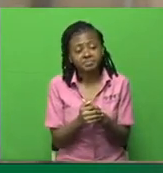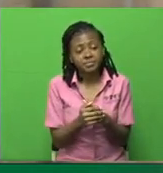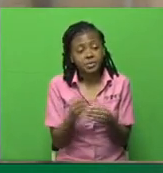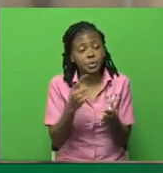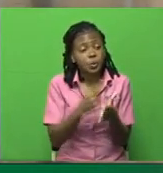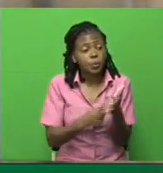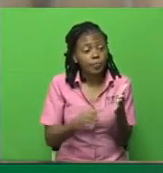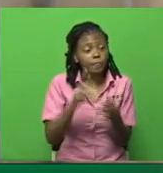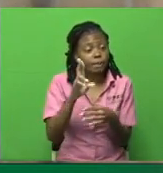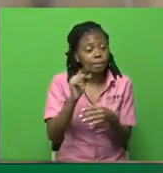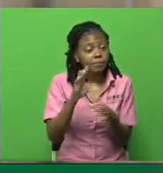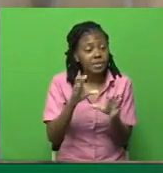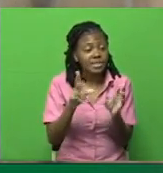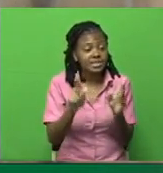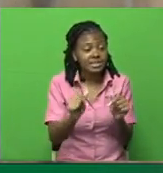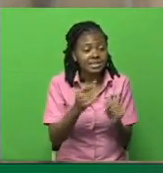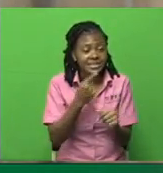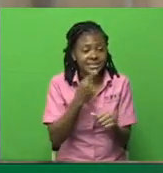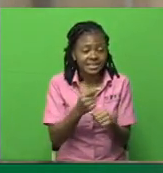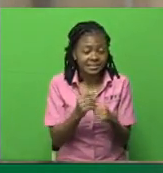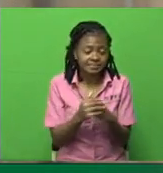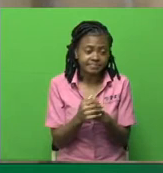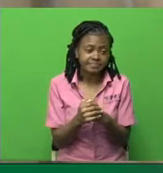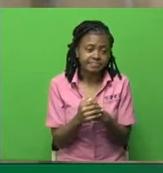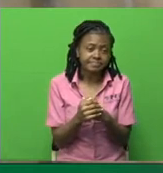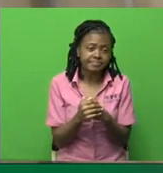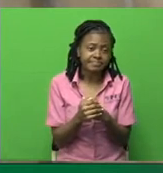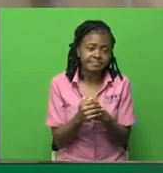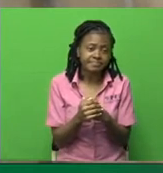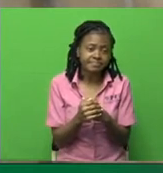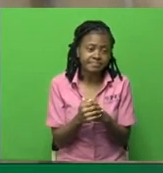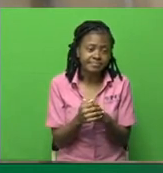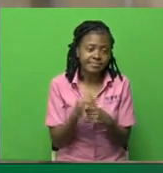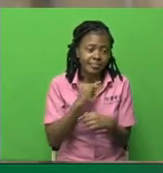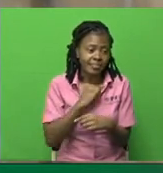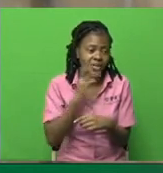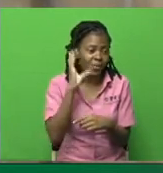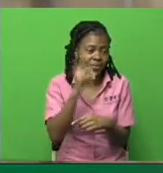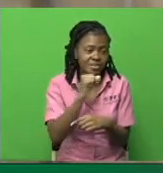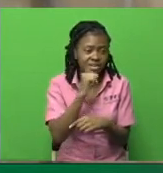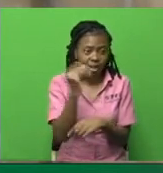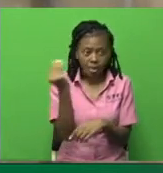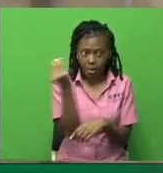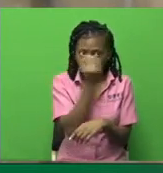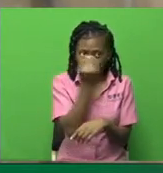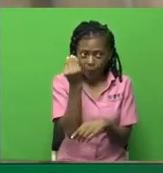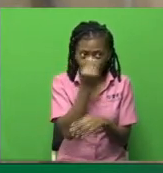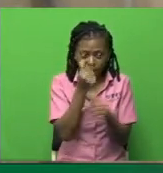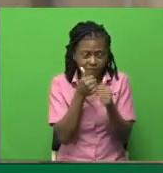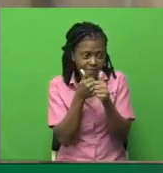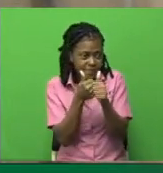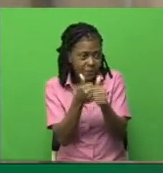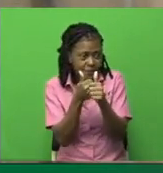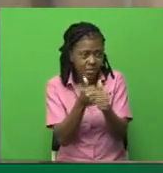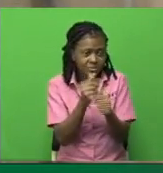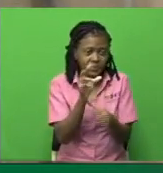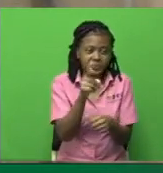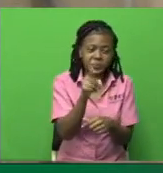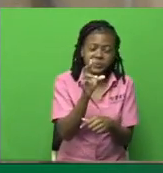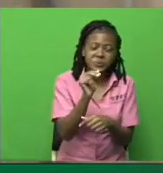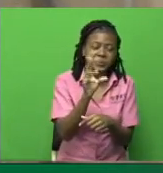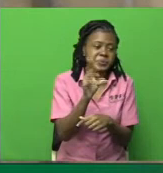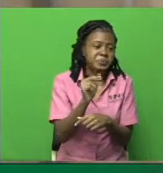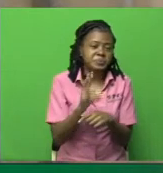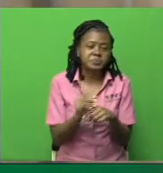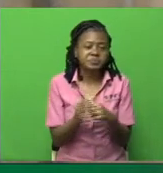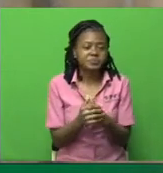the opposition you will not be trapped by that we will not be Tried by that the leader